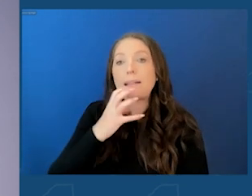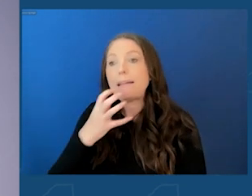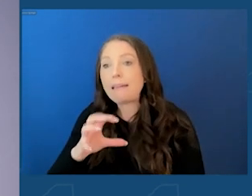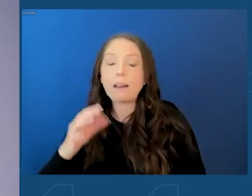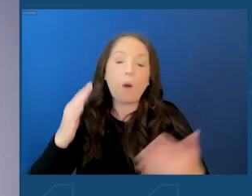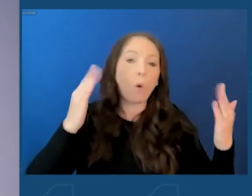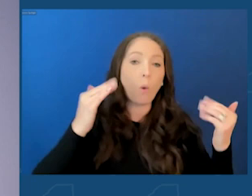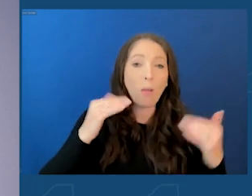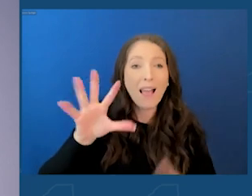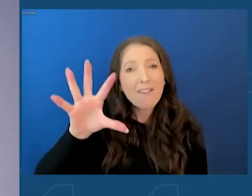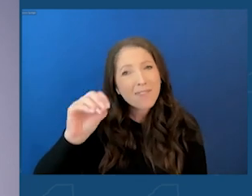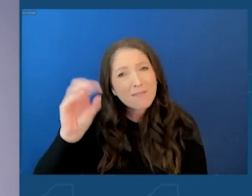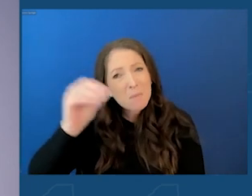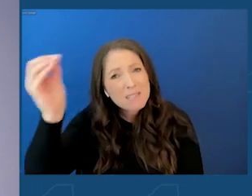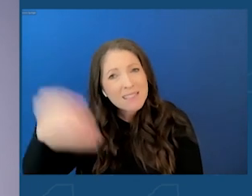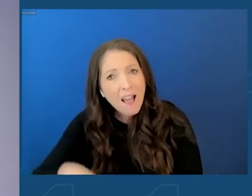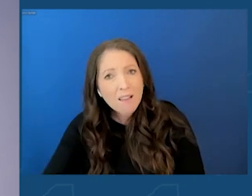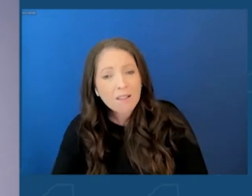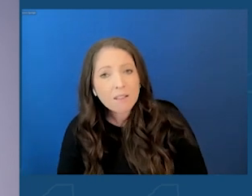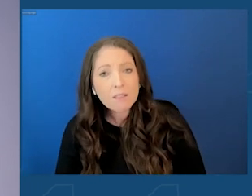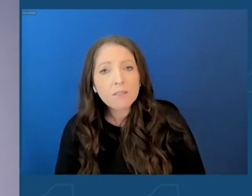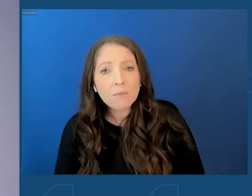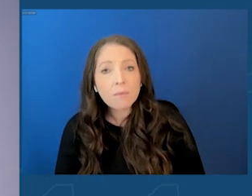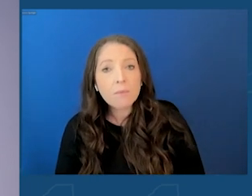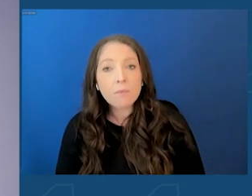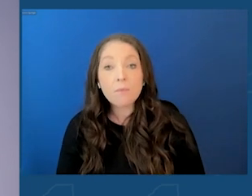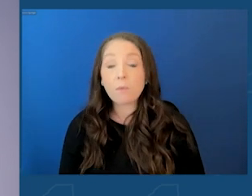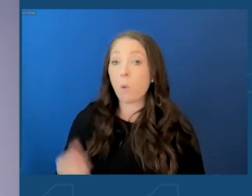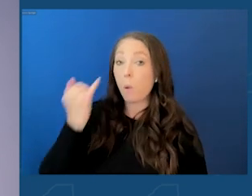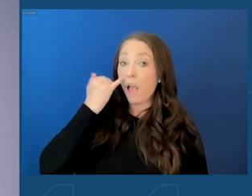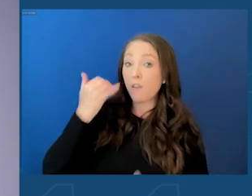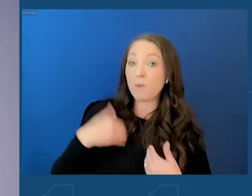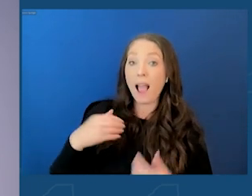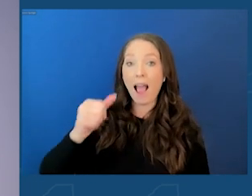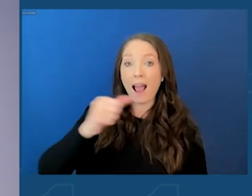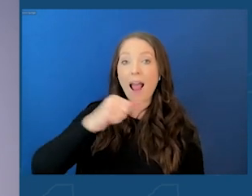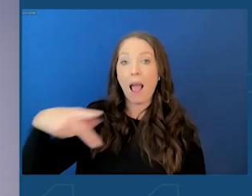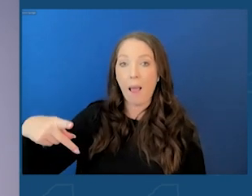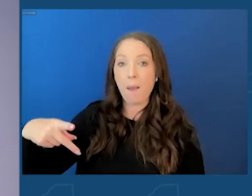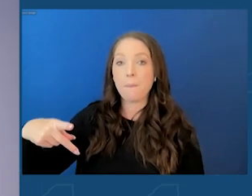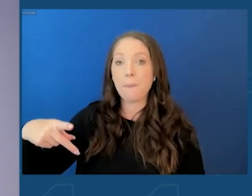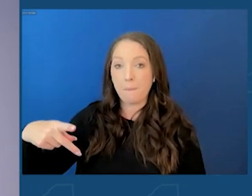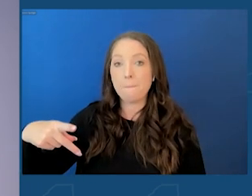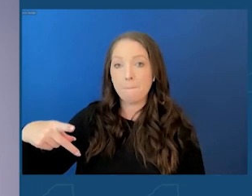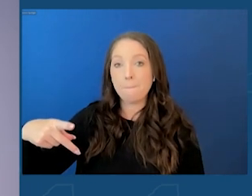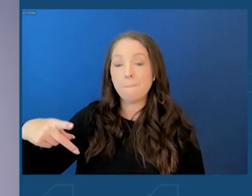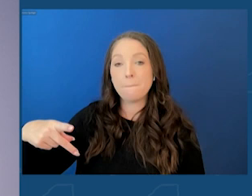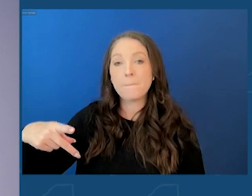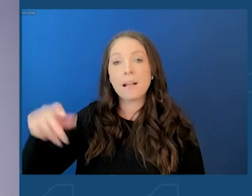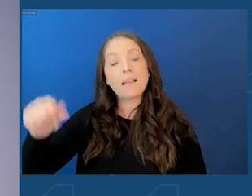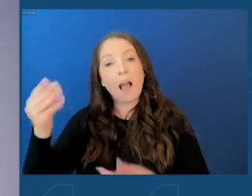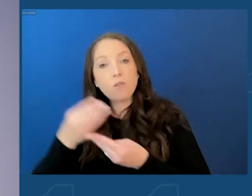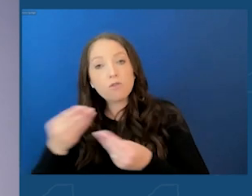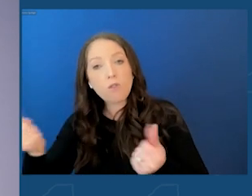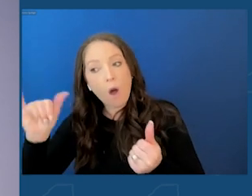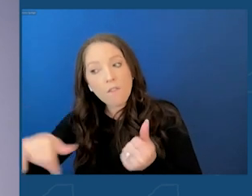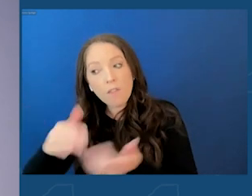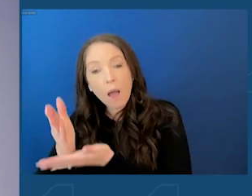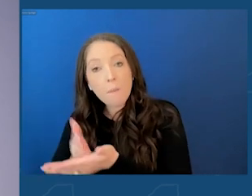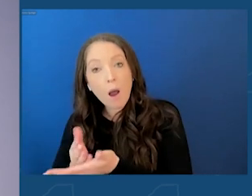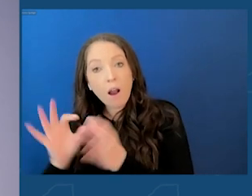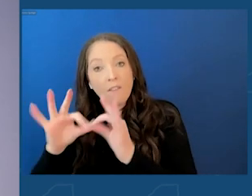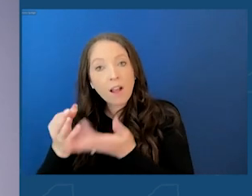50% of it. And what if we had an app that could solve for that part of your family